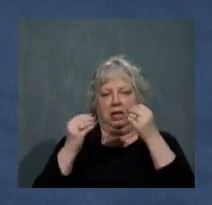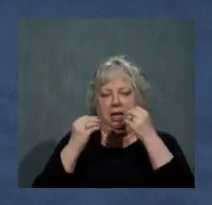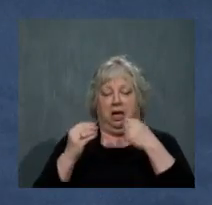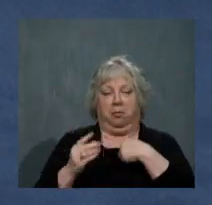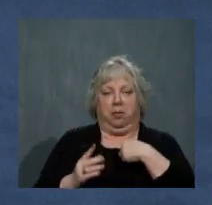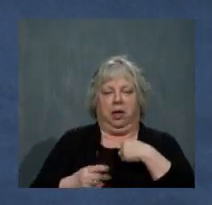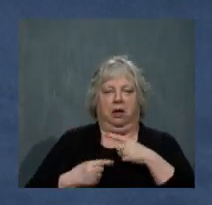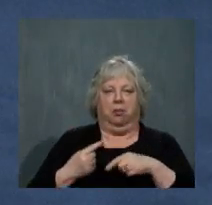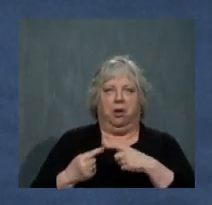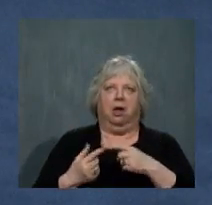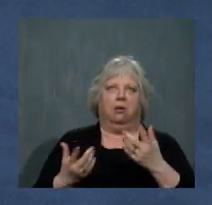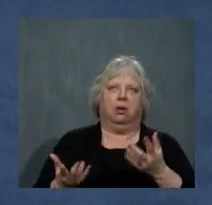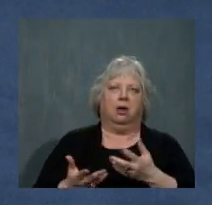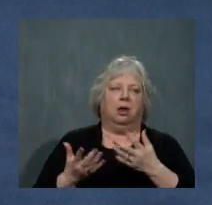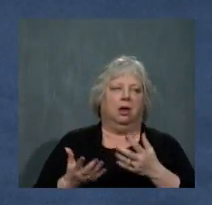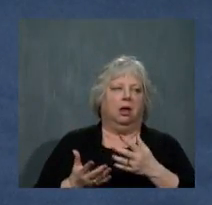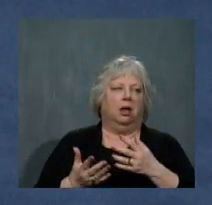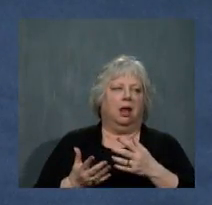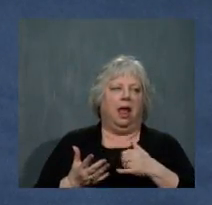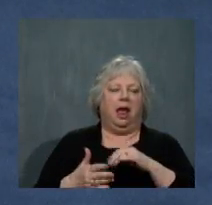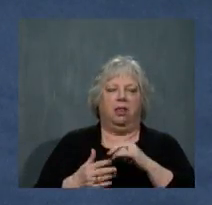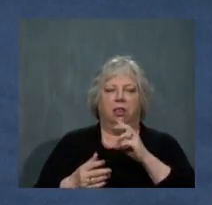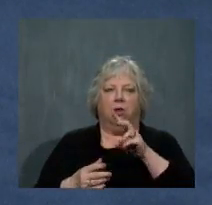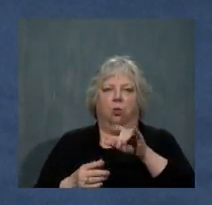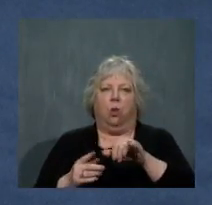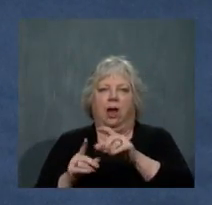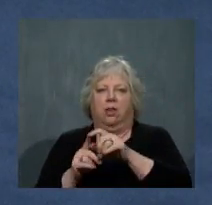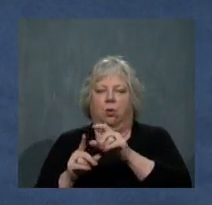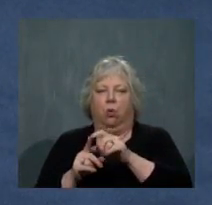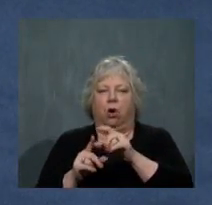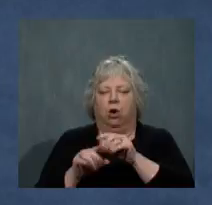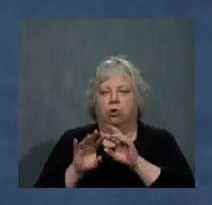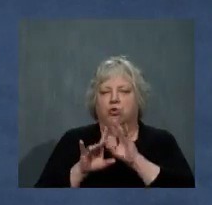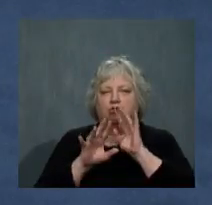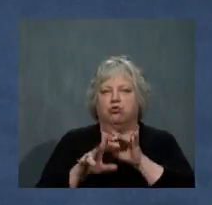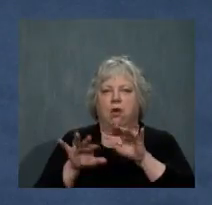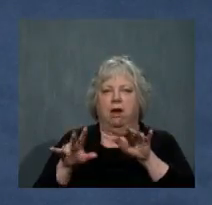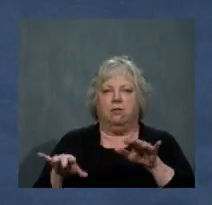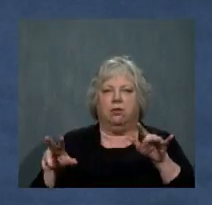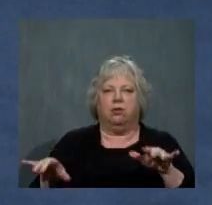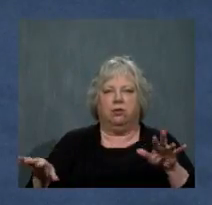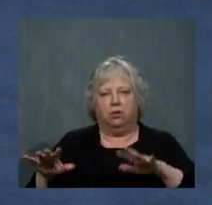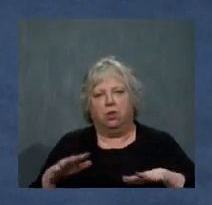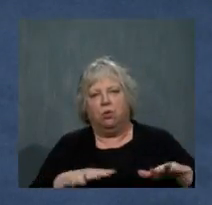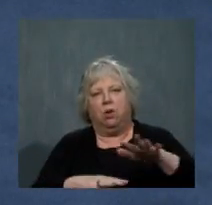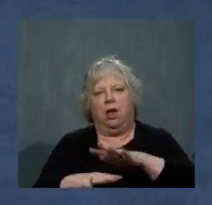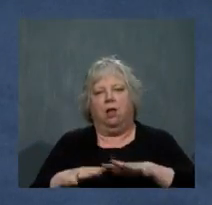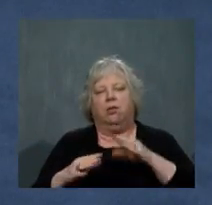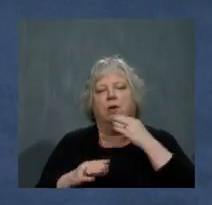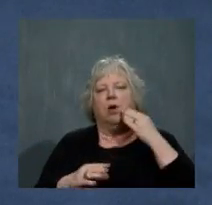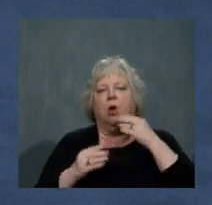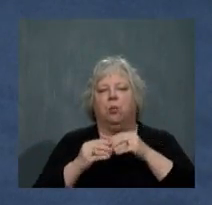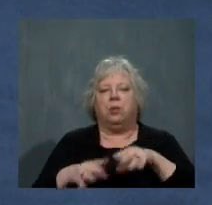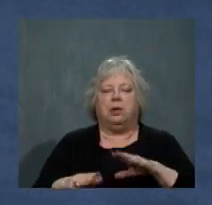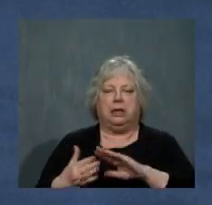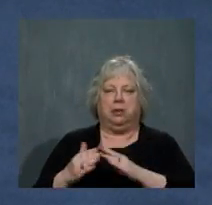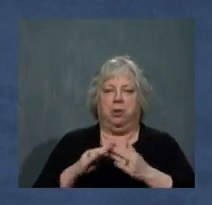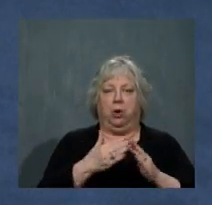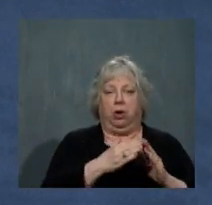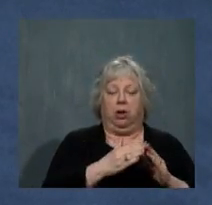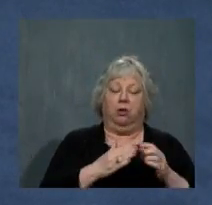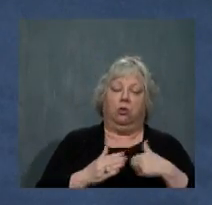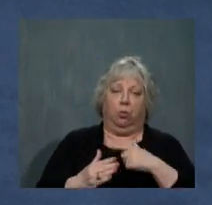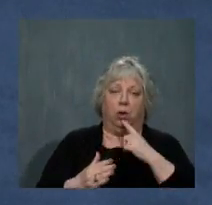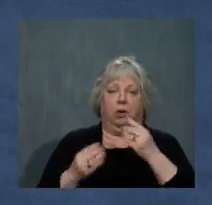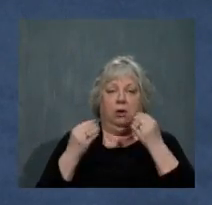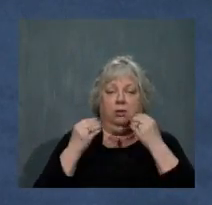about how word travels within the homeless community itself, and so. We're educating ourselves and